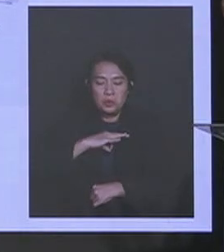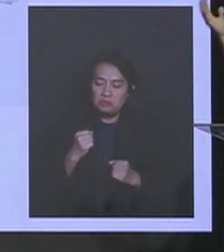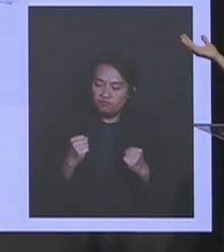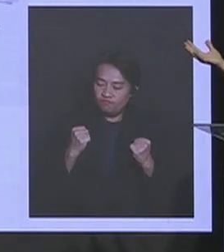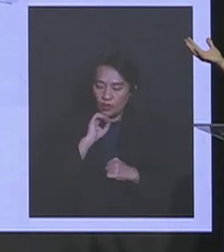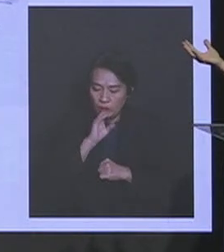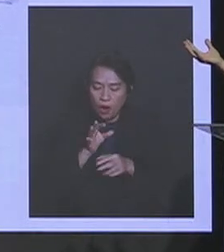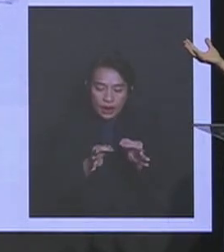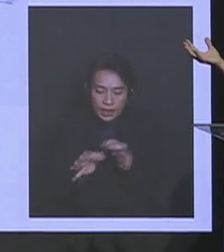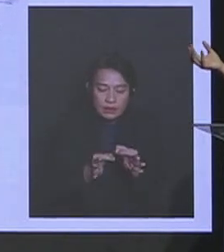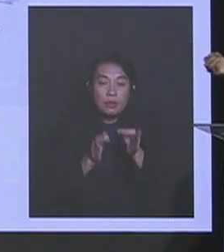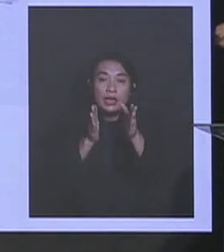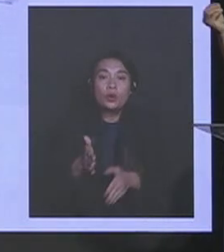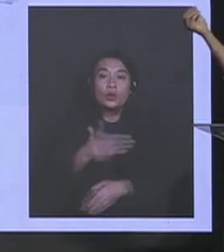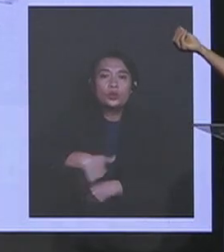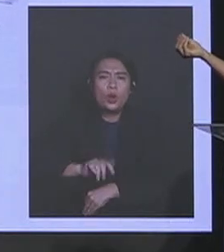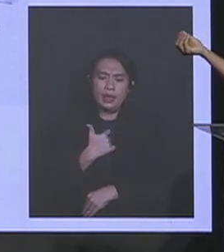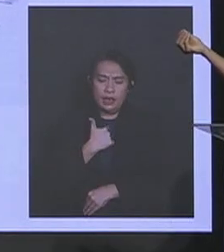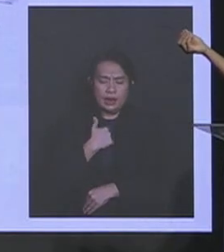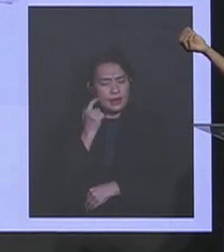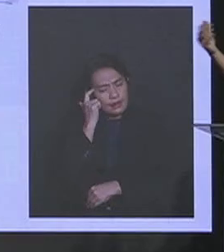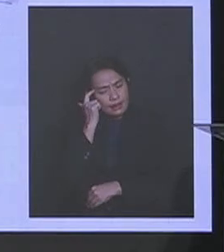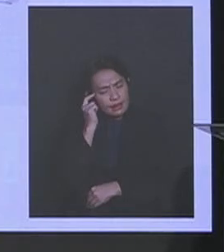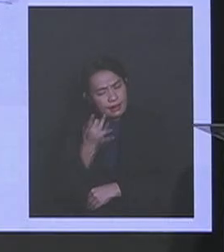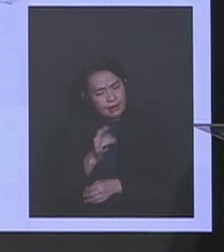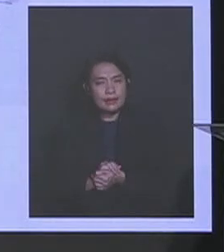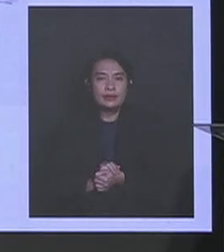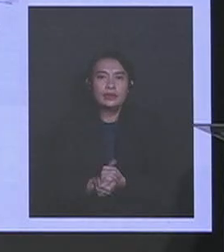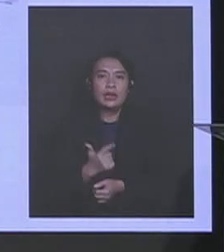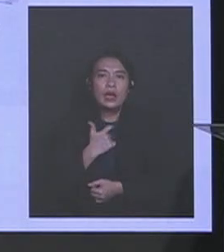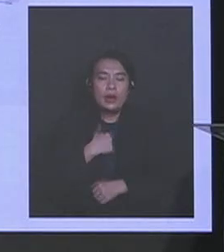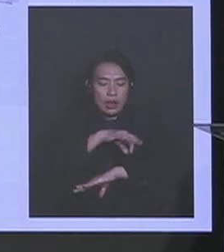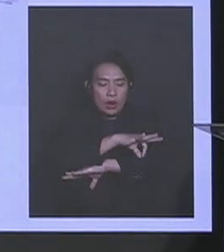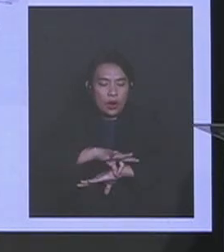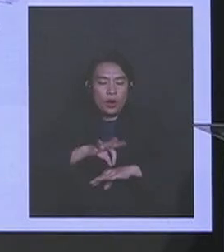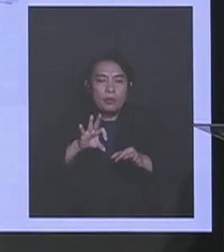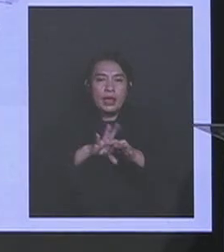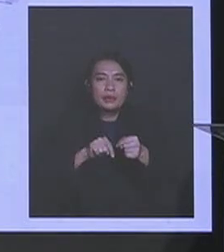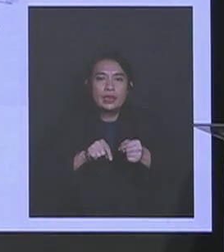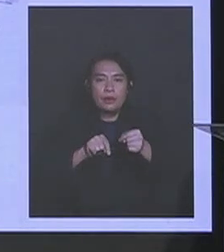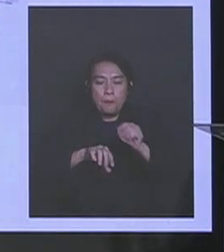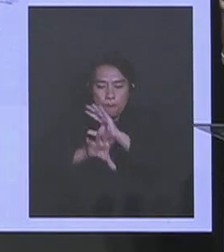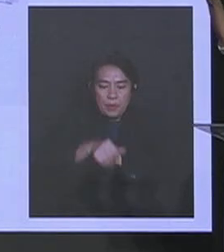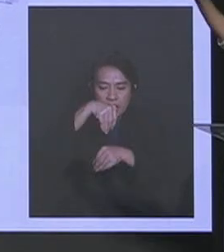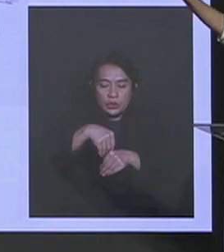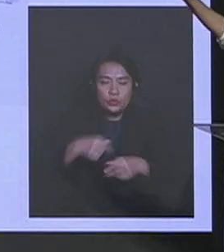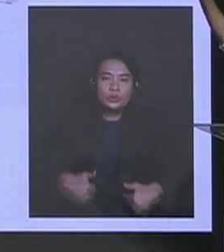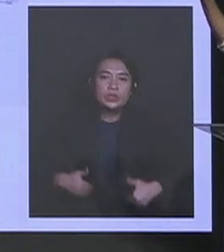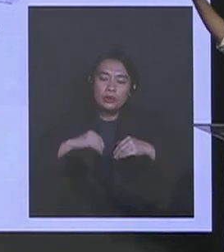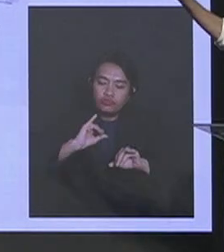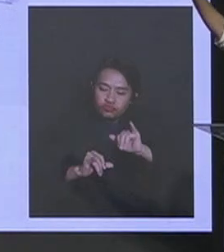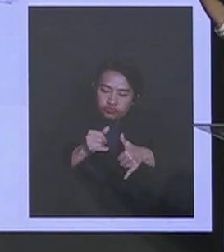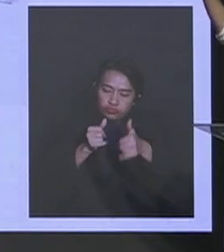particularly when you're talking about urban design, when you're talking about placemaking. Because I'm not the architect, I'm not the landscape architect. I don't want to get too